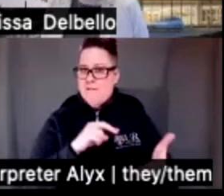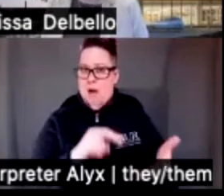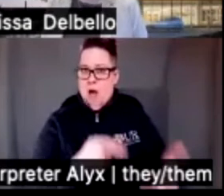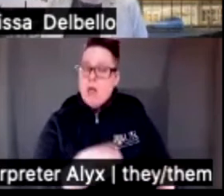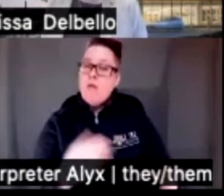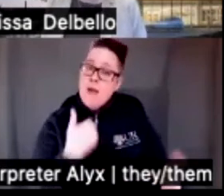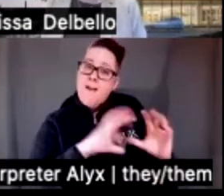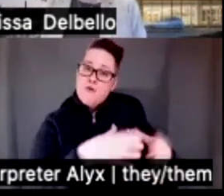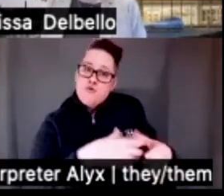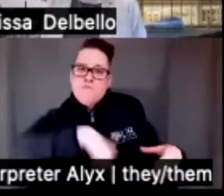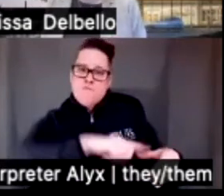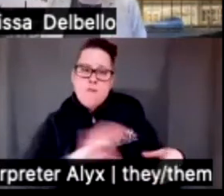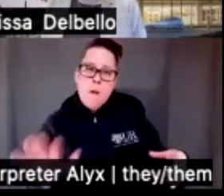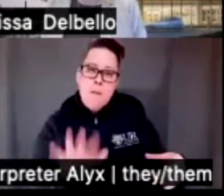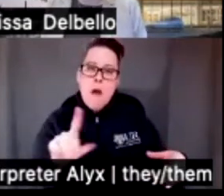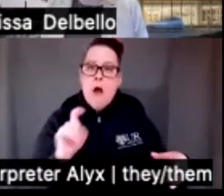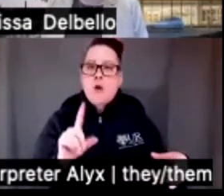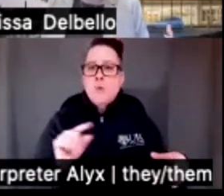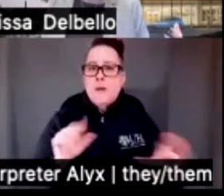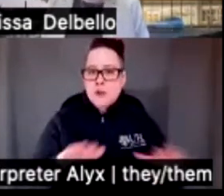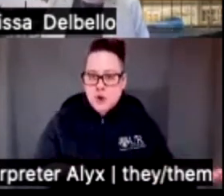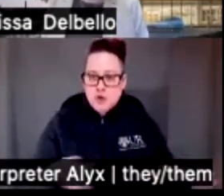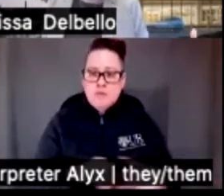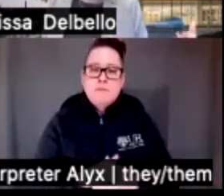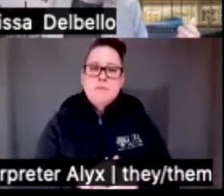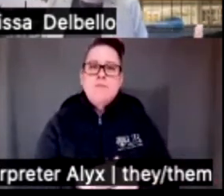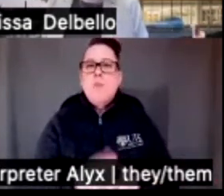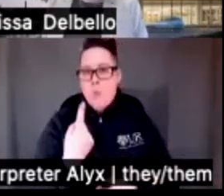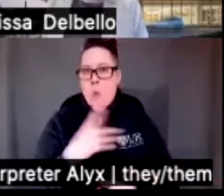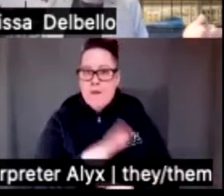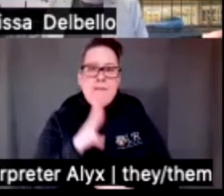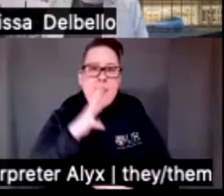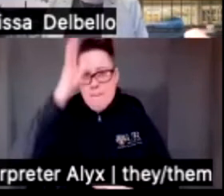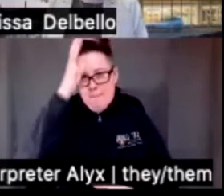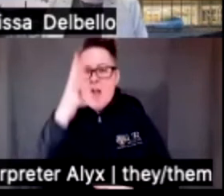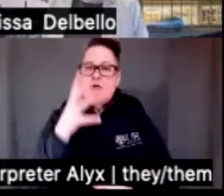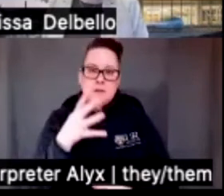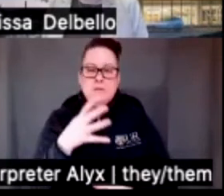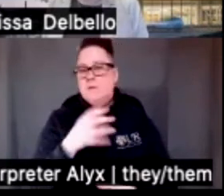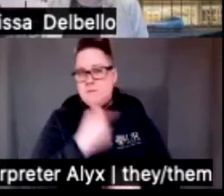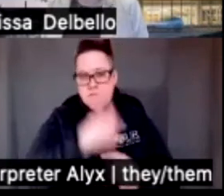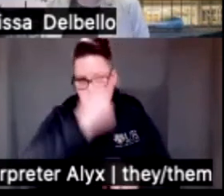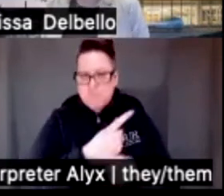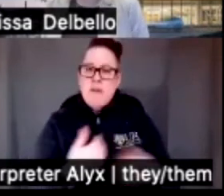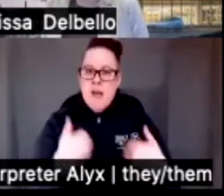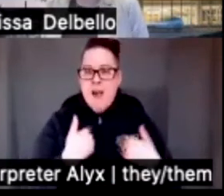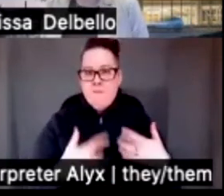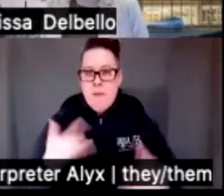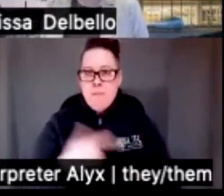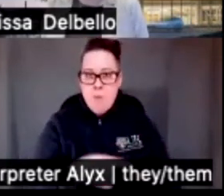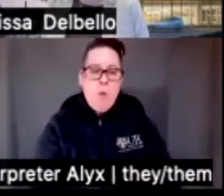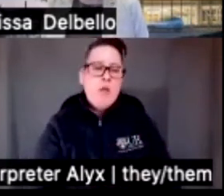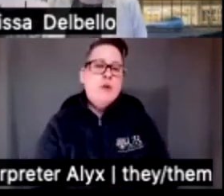at-risk cohort of about 120 kids who have a first-degree relative or parent with bipolar disorder. And